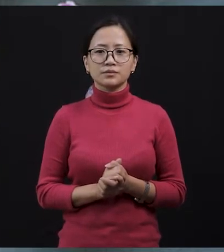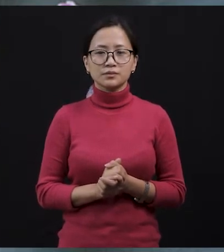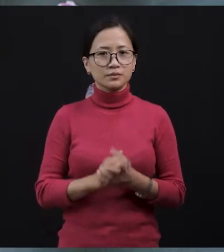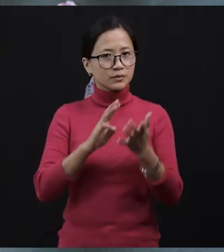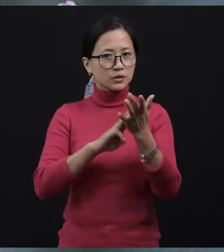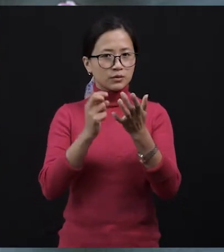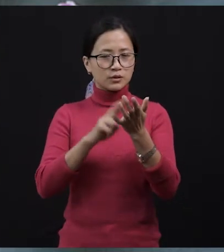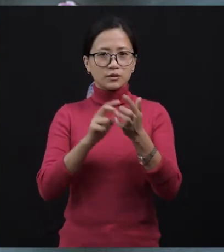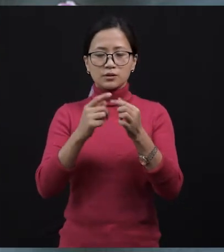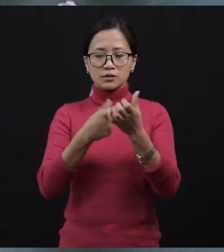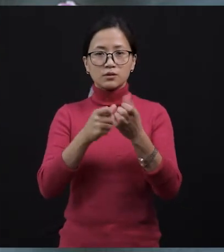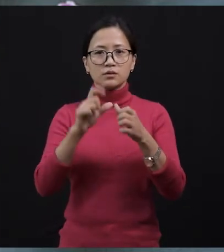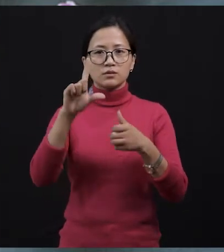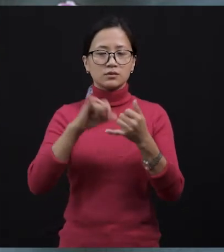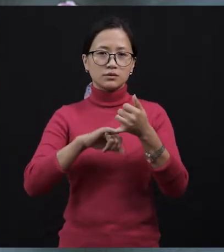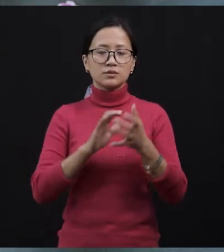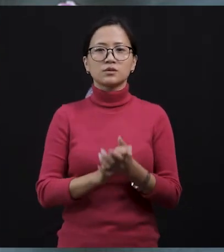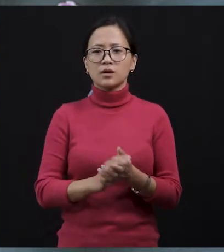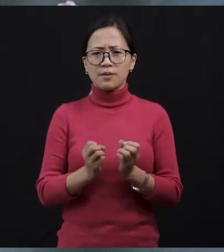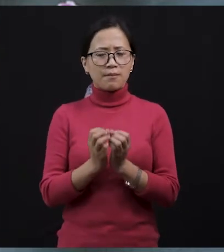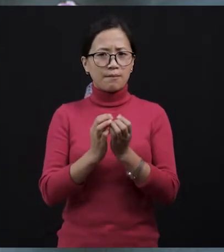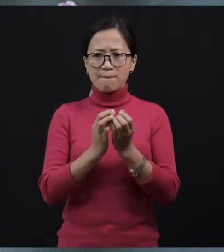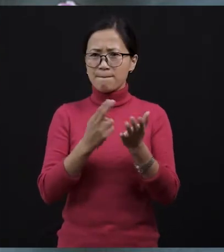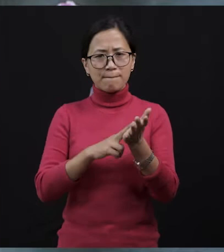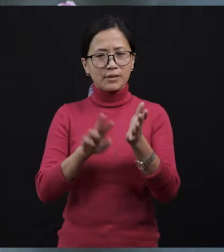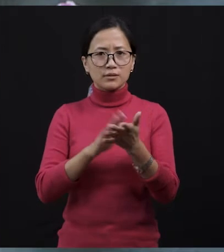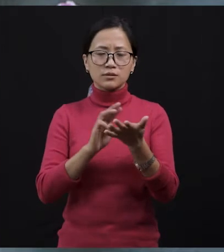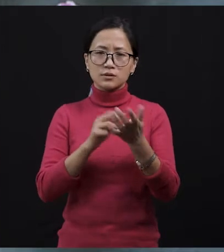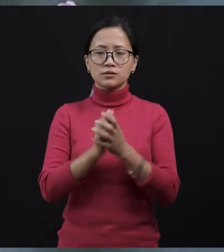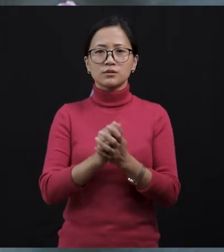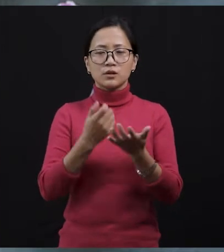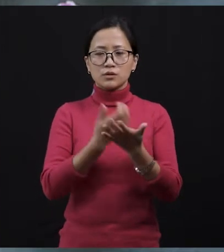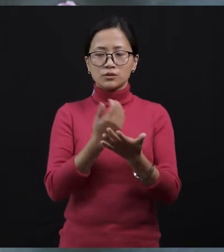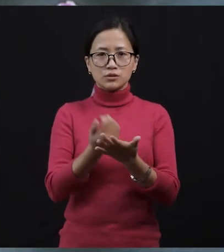this mineral, they are natural resources, and they are made up